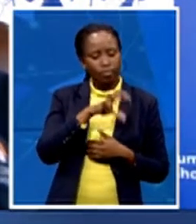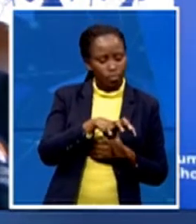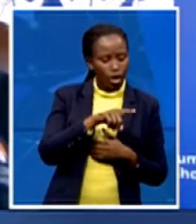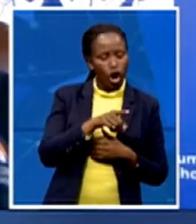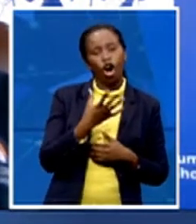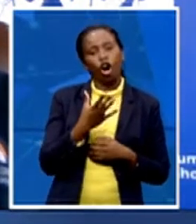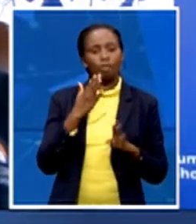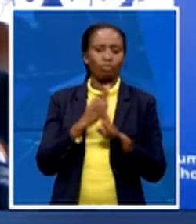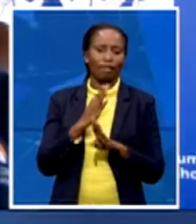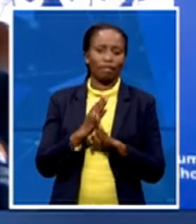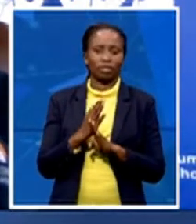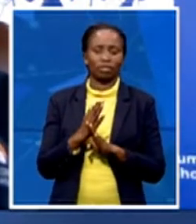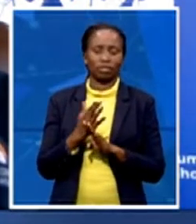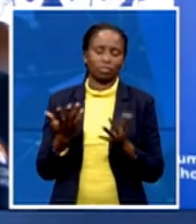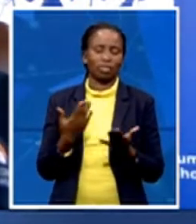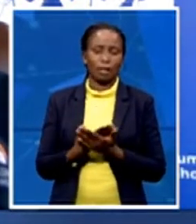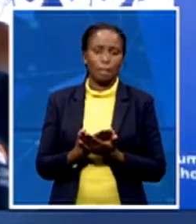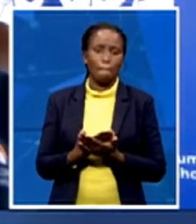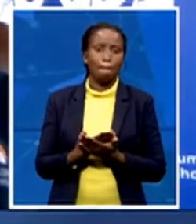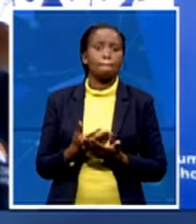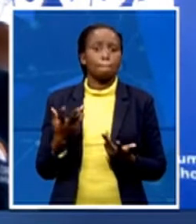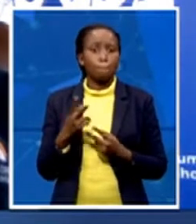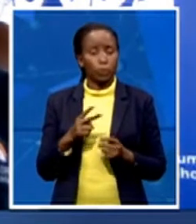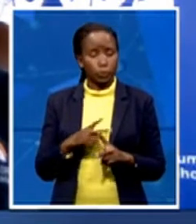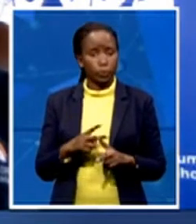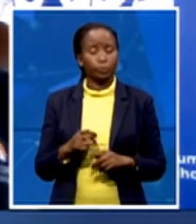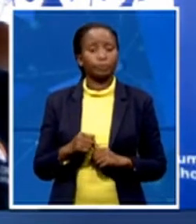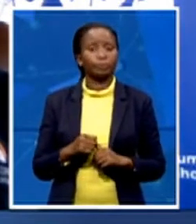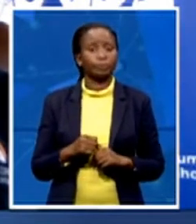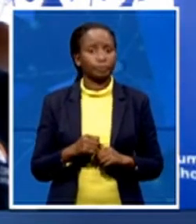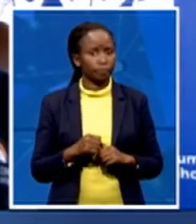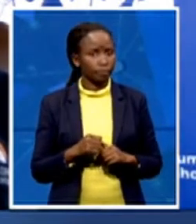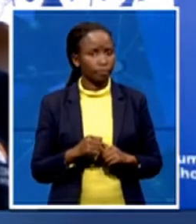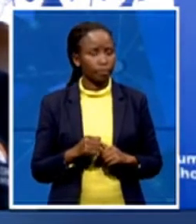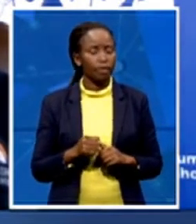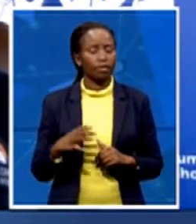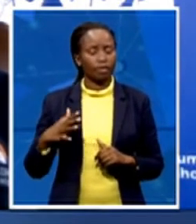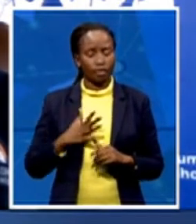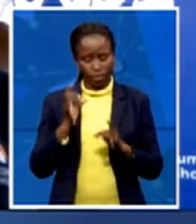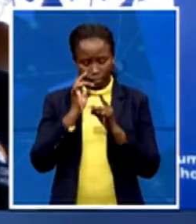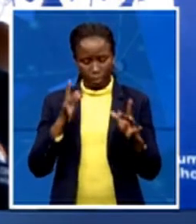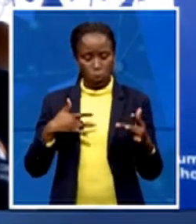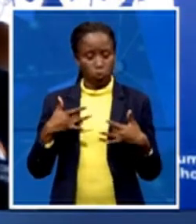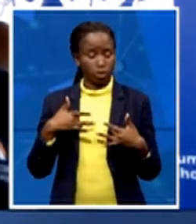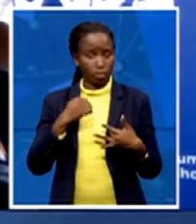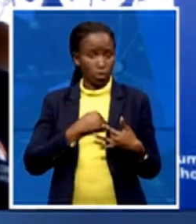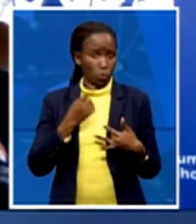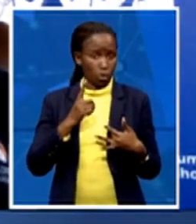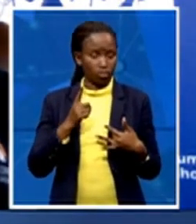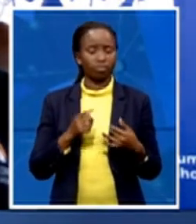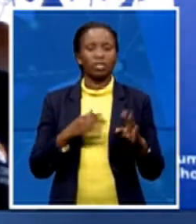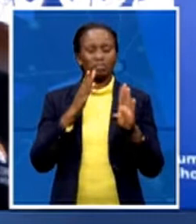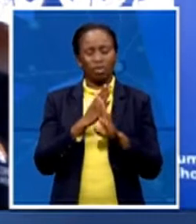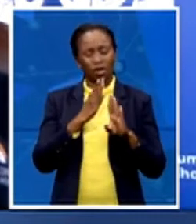also to raise my concern about the private, where we find that they haven't